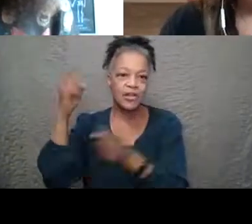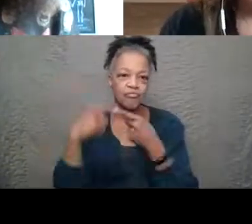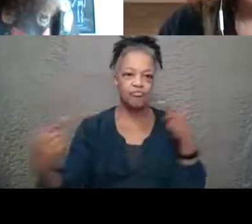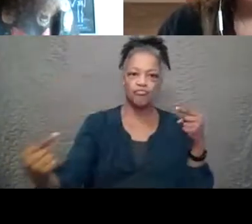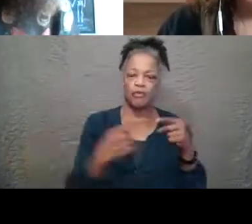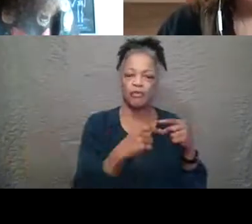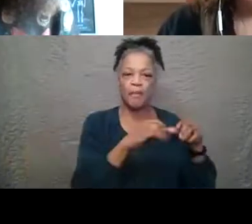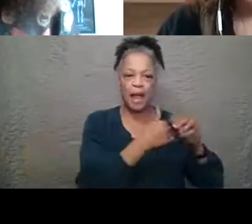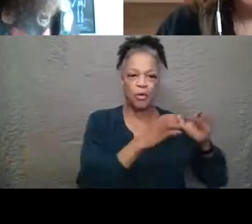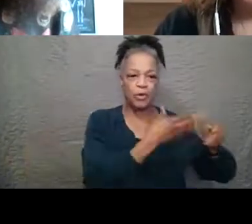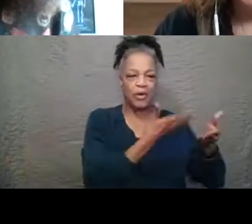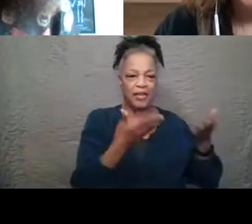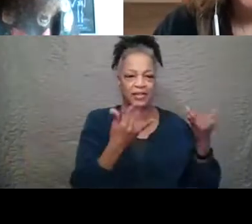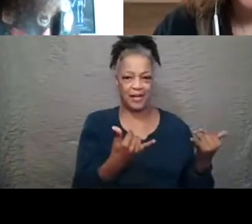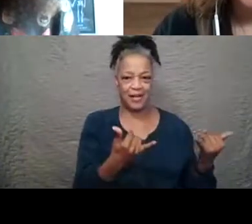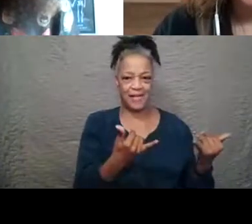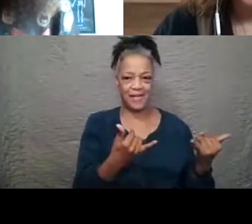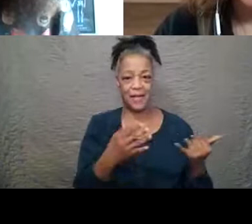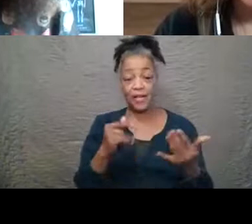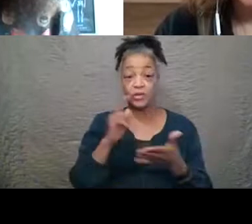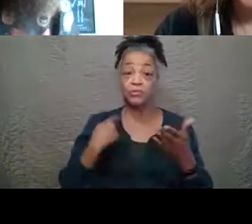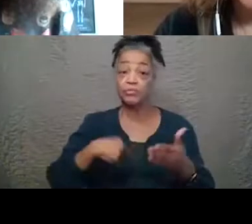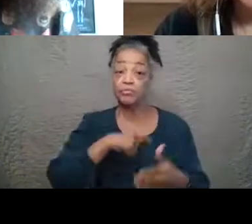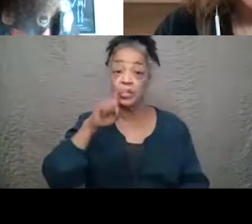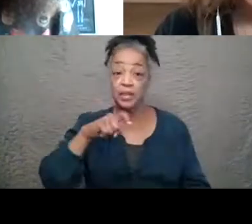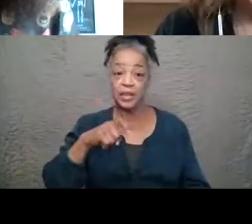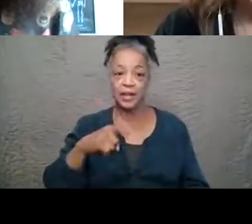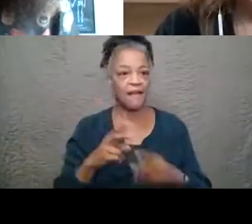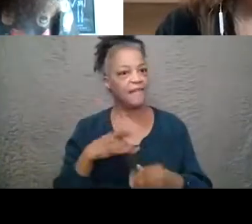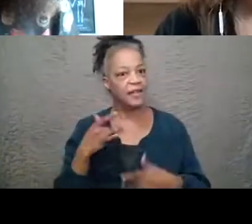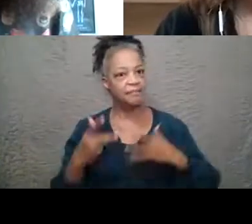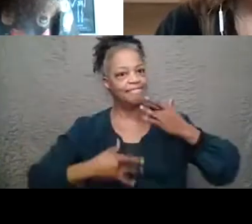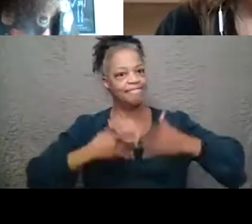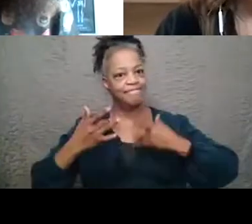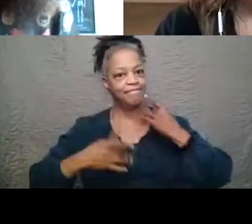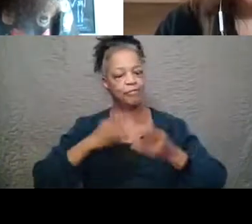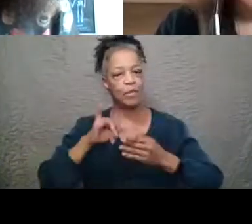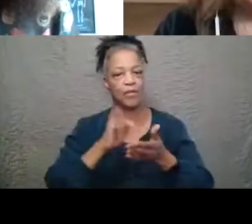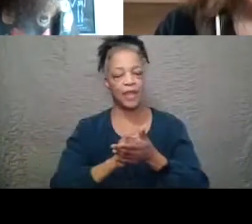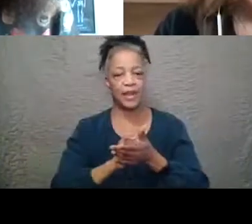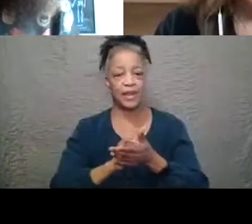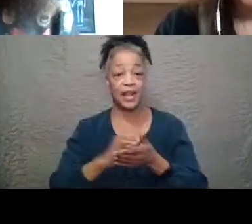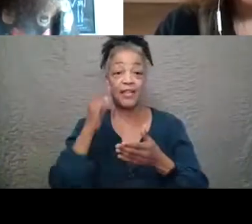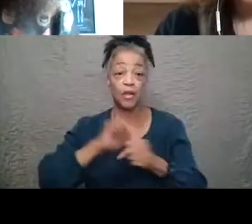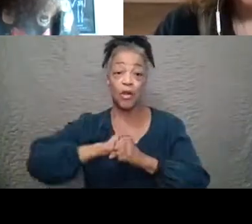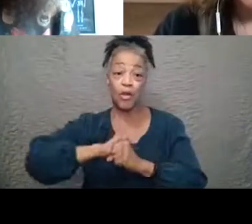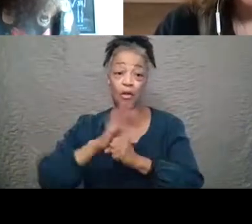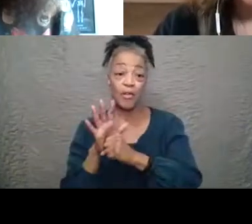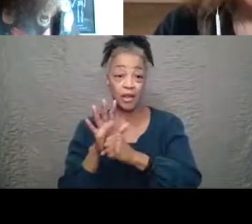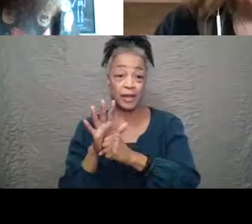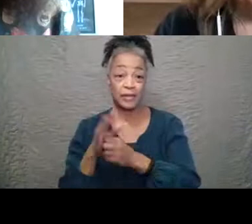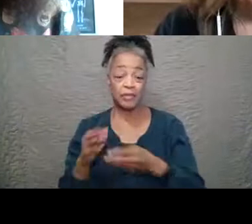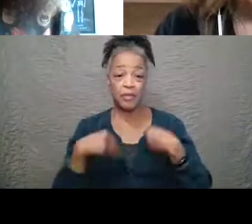are currently being done, which is exactly what's needed. And I do see a lot of excitement in that. And I think COVID has, as we all know, like provided